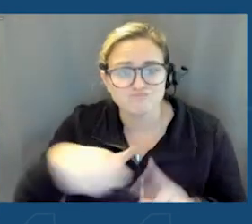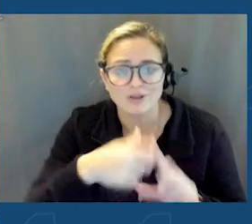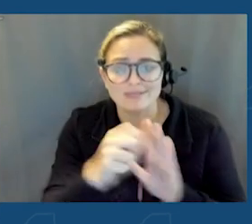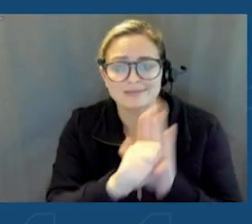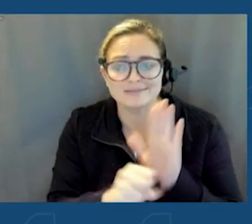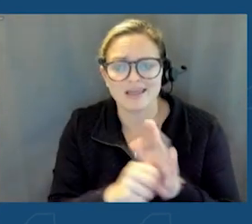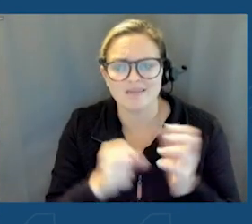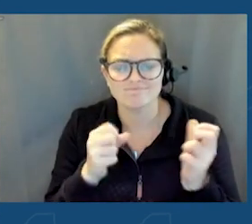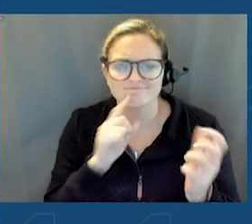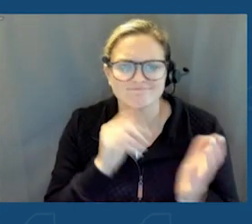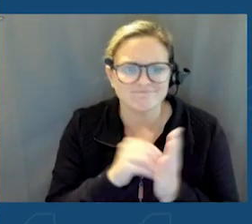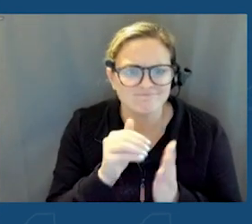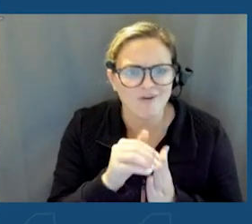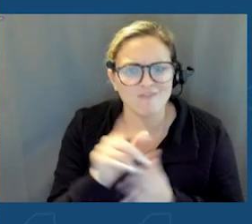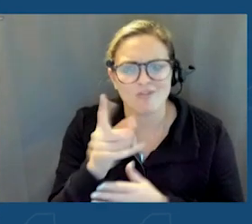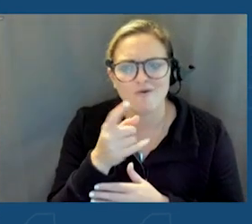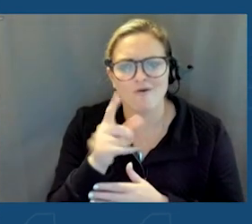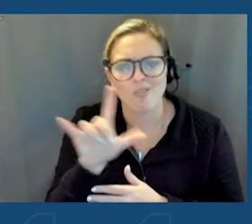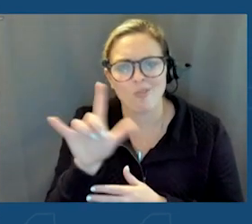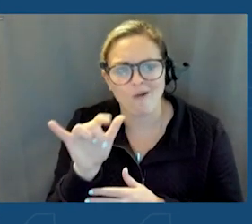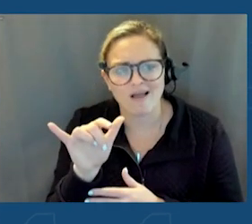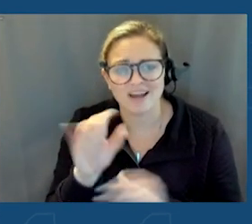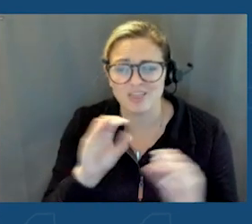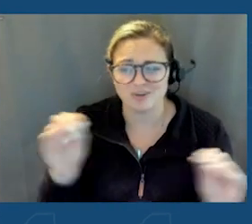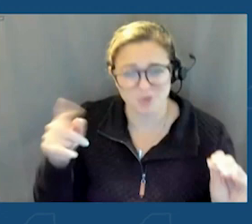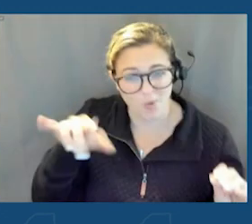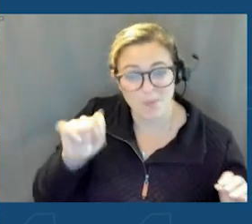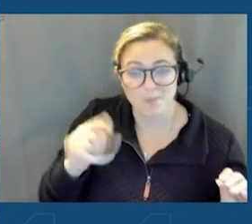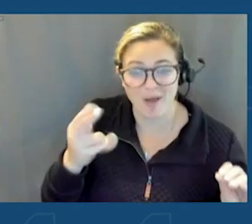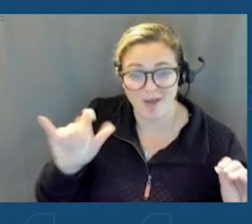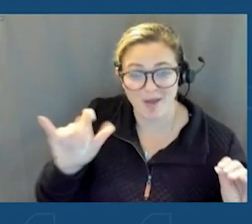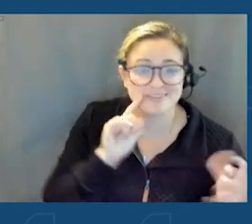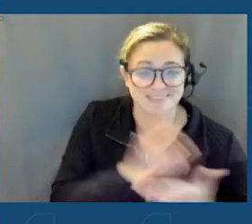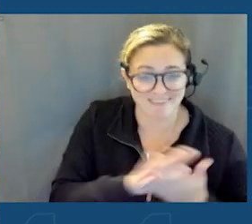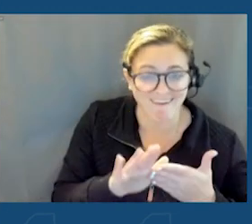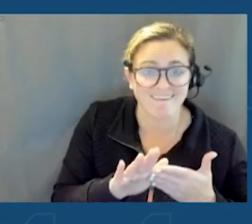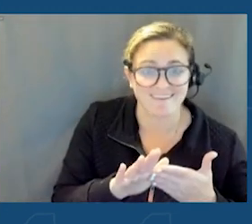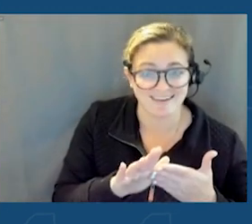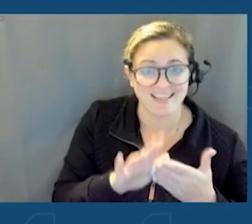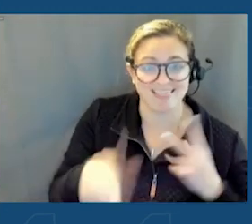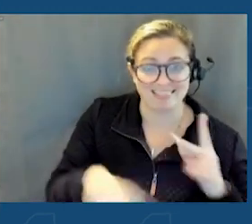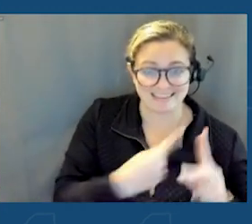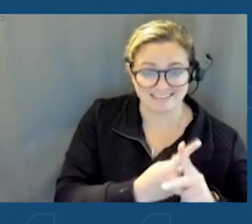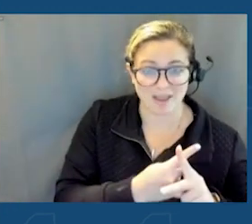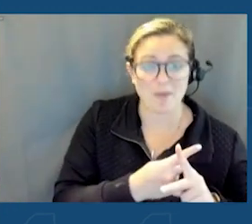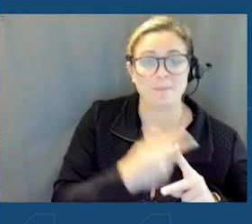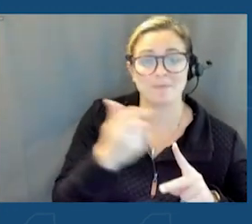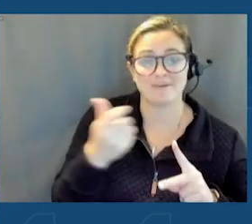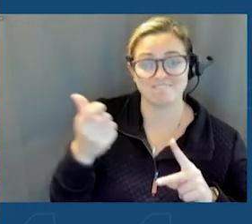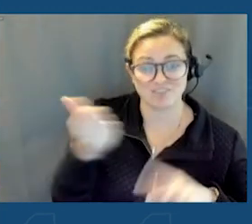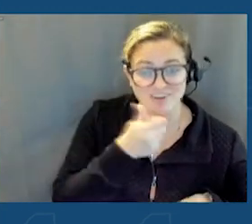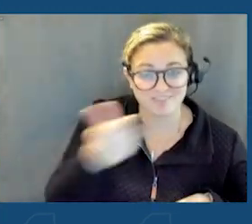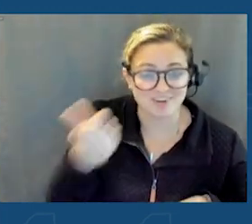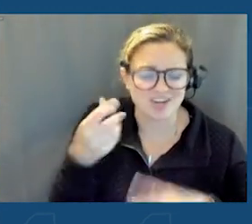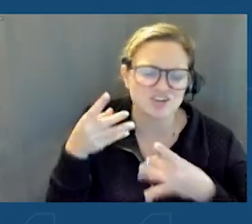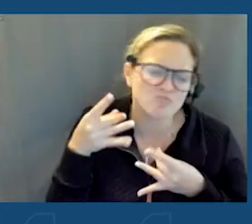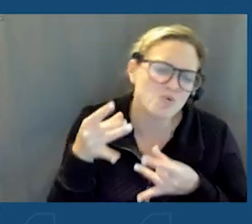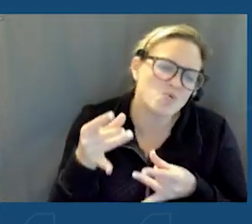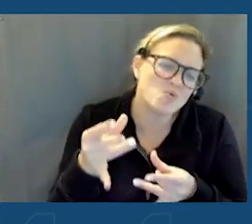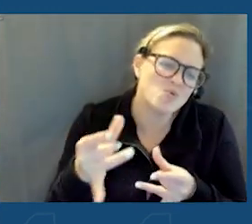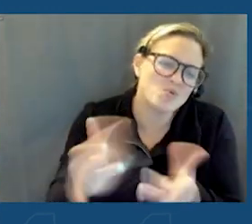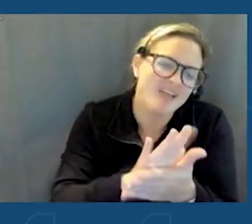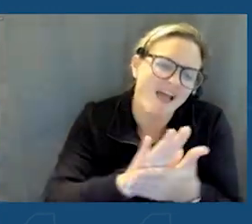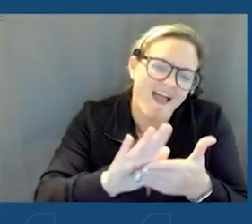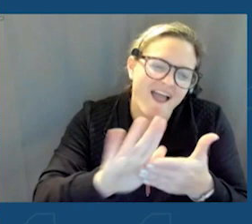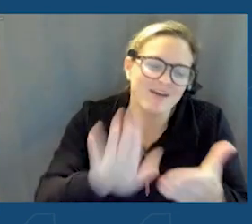just got to remind everybody, there's no potholes on this. When you're traveling on this form of transportation, it is smooth, it is nice, you can